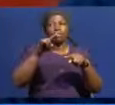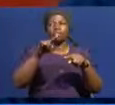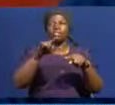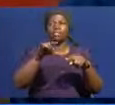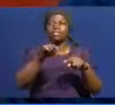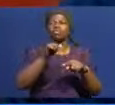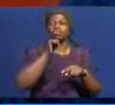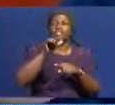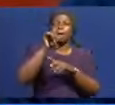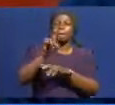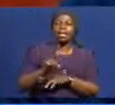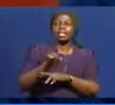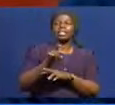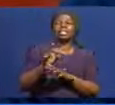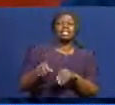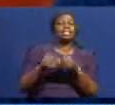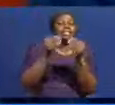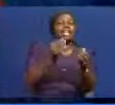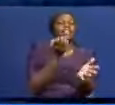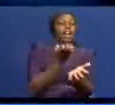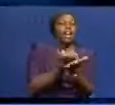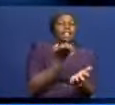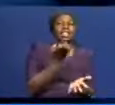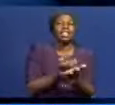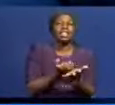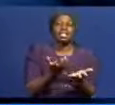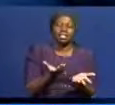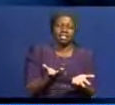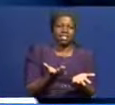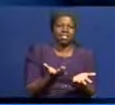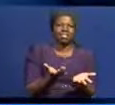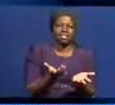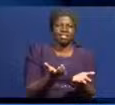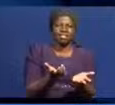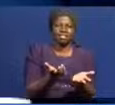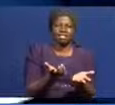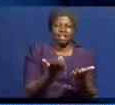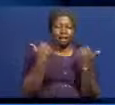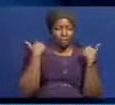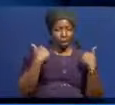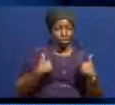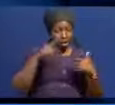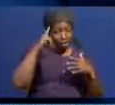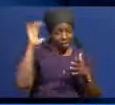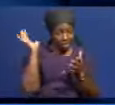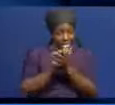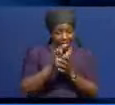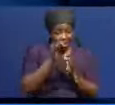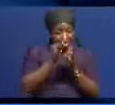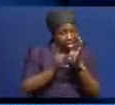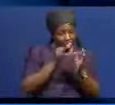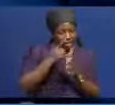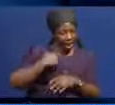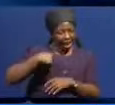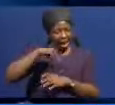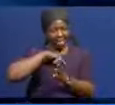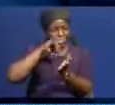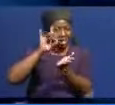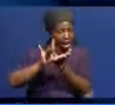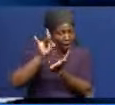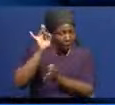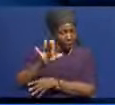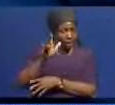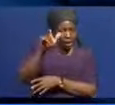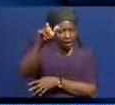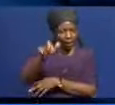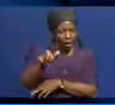it is not a must that they substantiate beyond reasonable doubt. I believe if we are impeaching a person, we